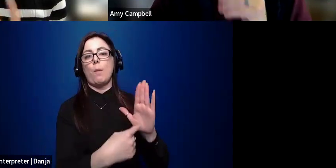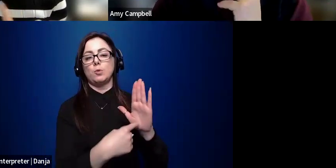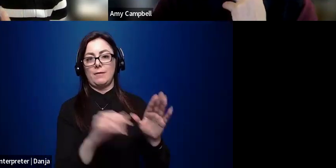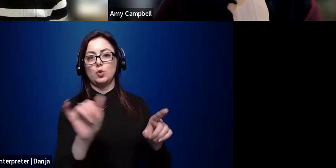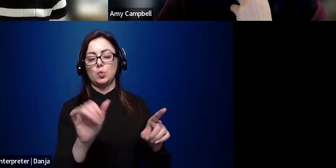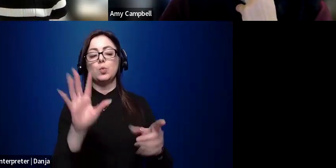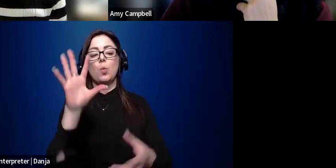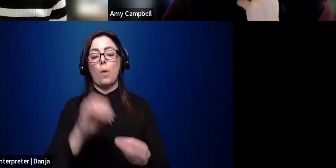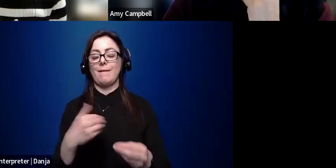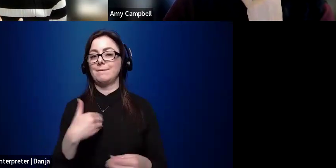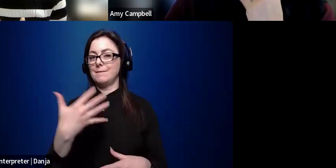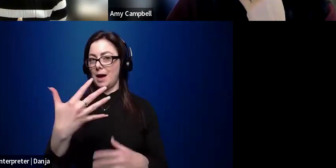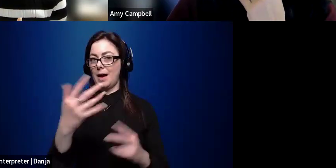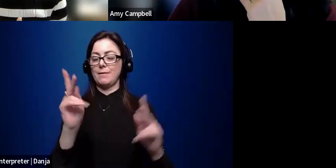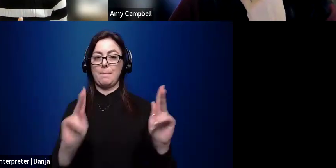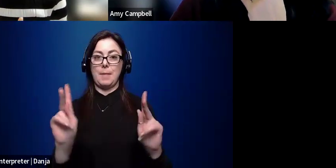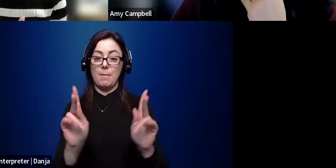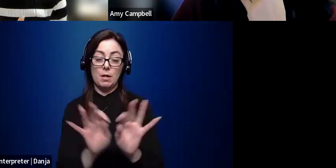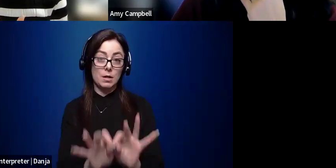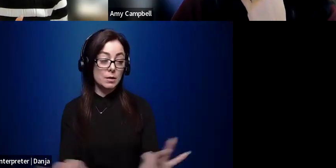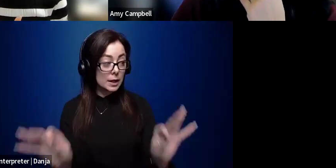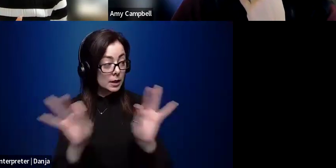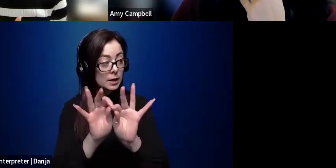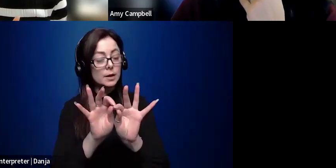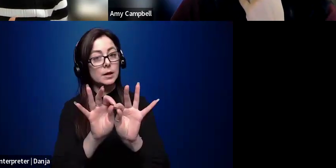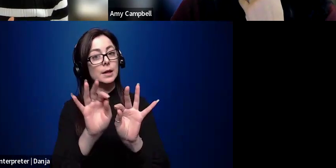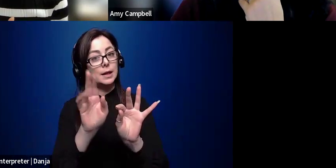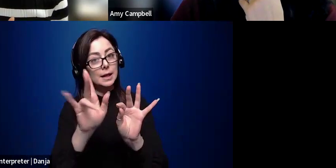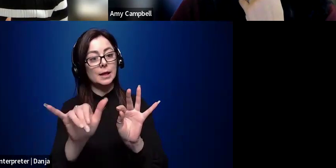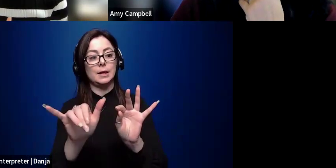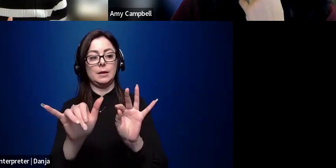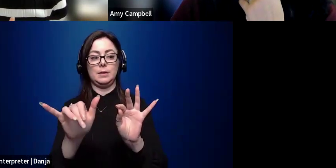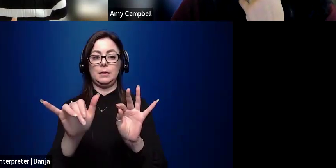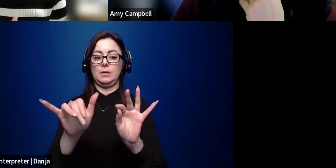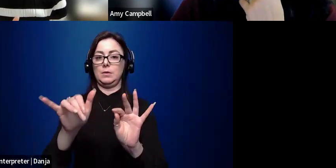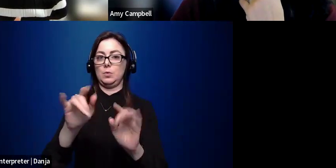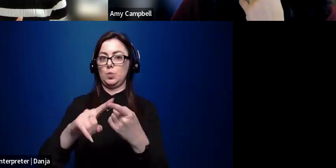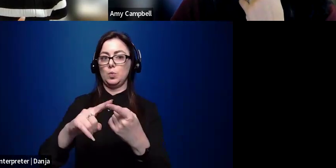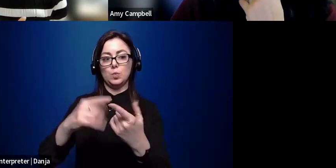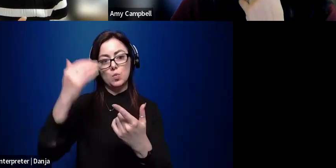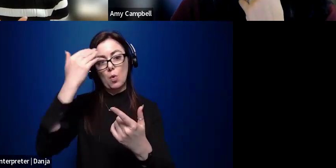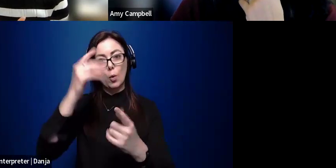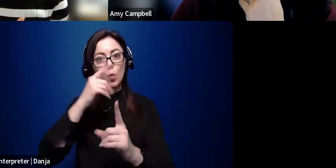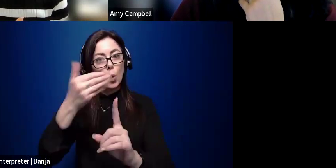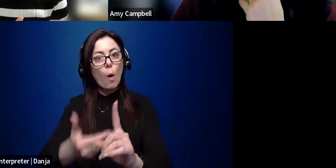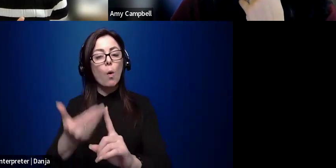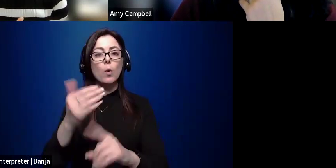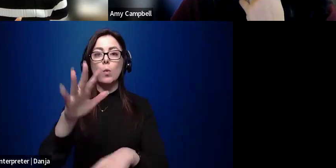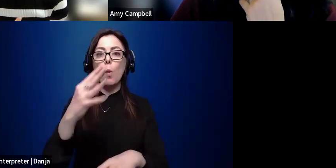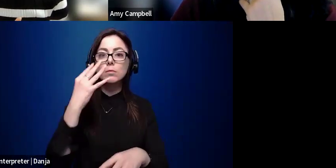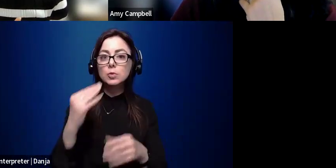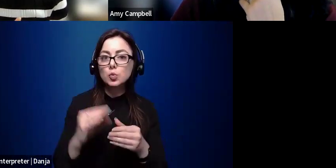there's 5 people that are key to knowing you and knowing your story and knowing how you feel